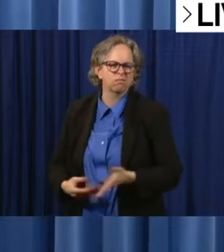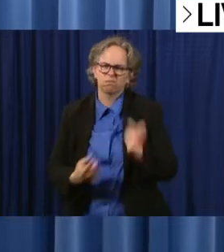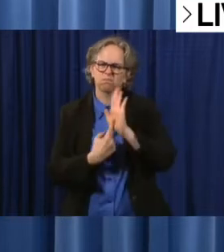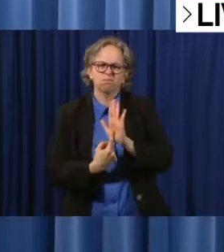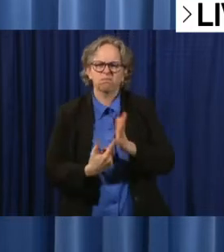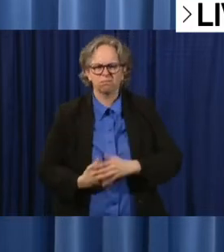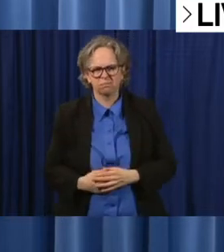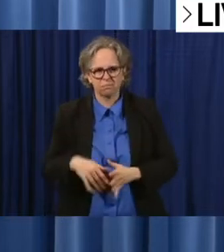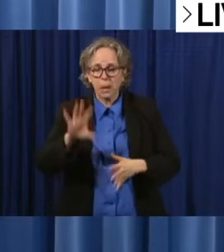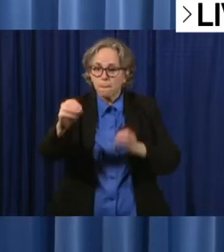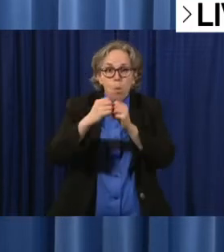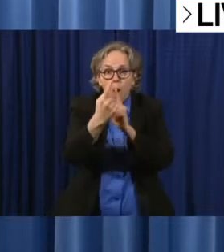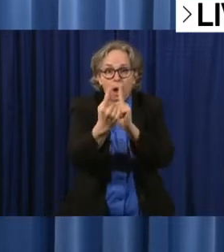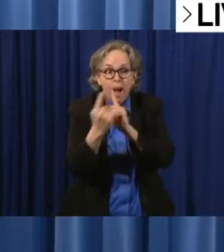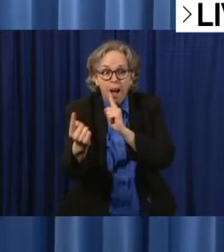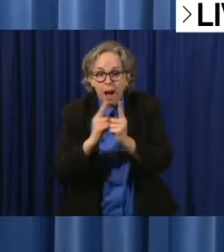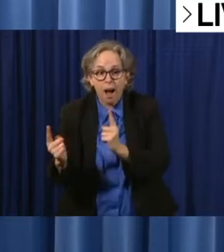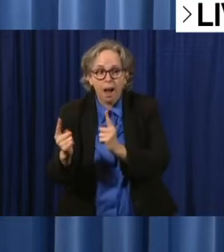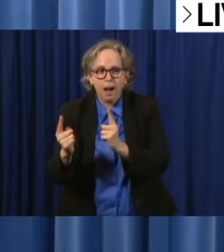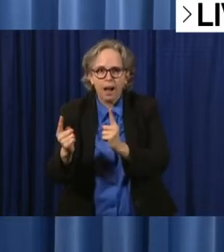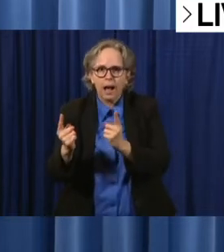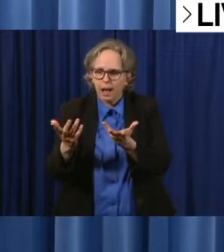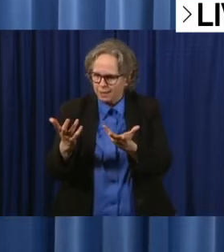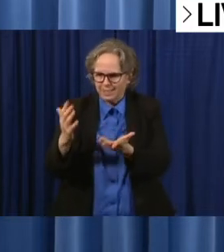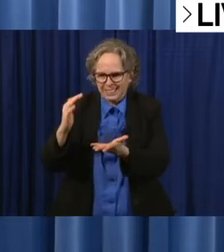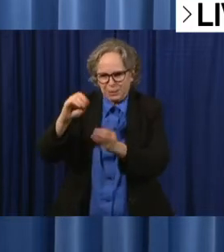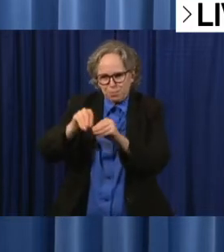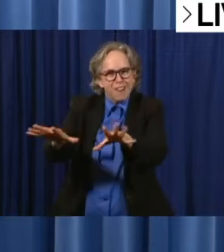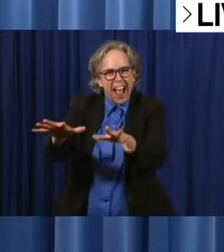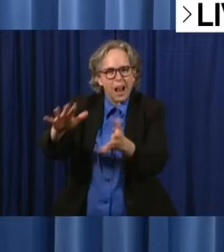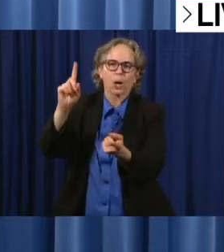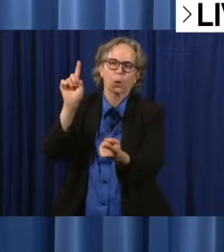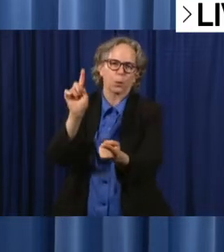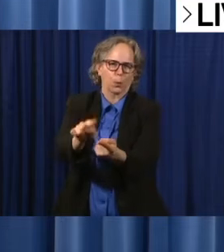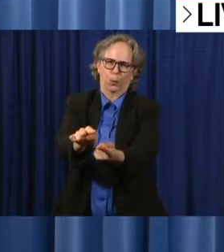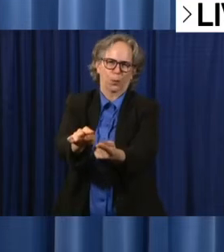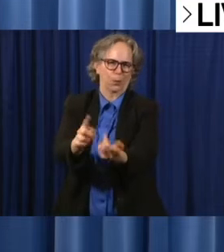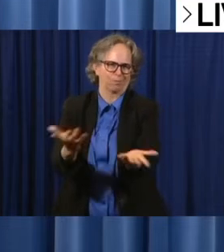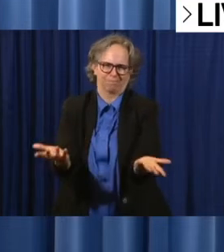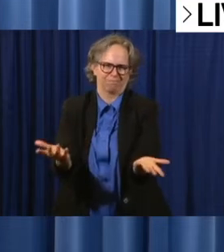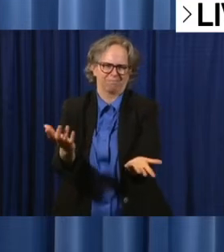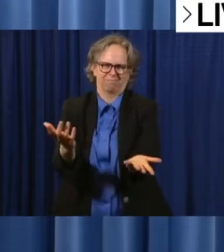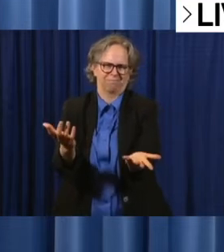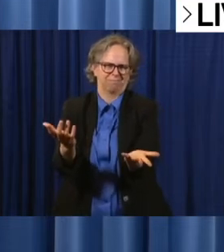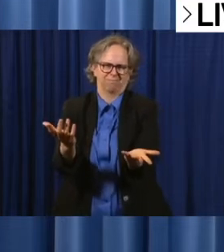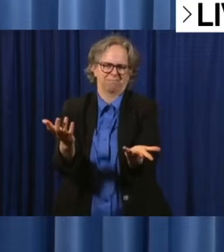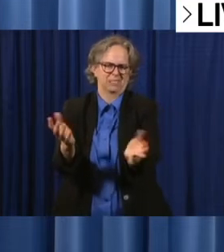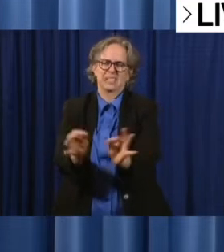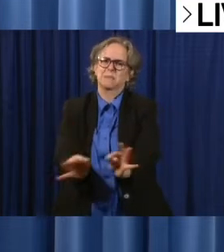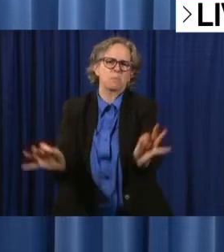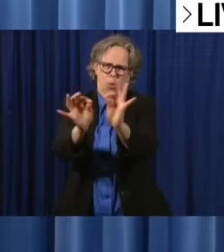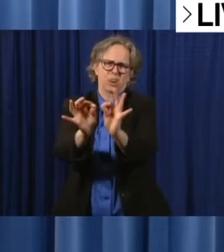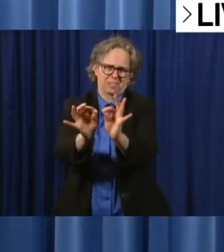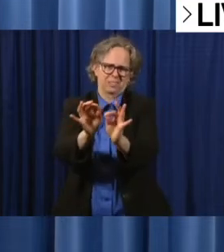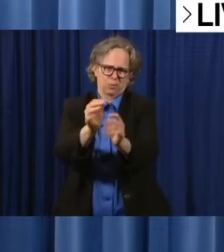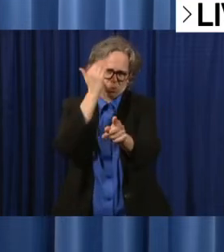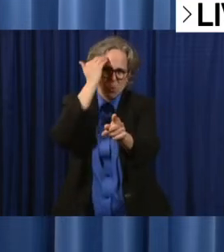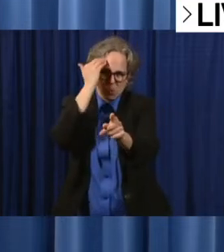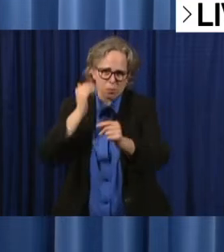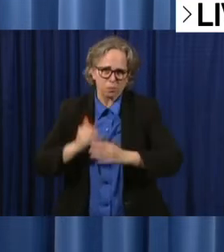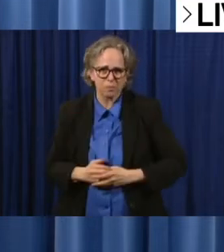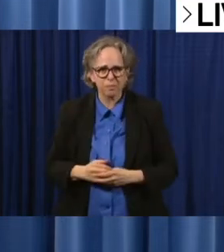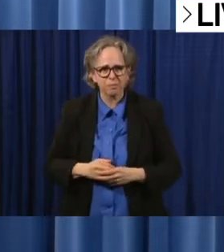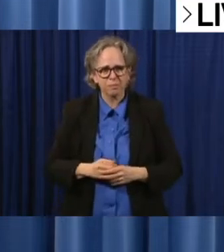two. Very, very important. And so as we look at how our restaurants